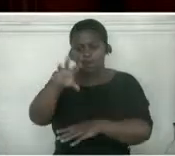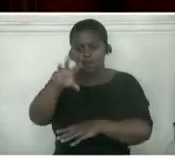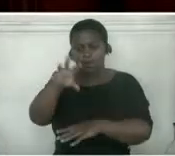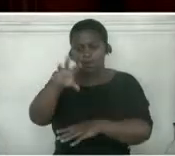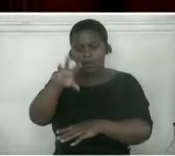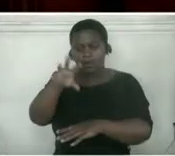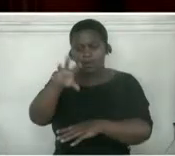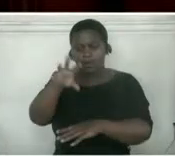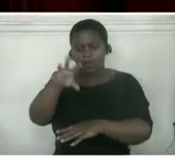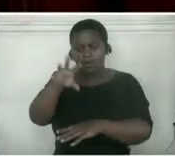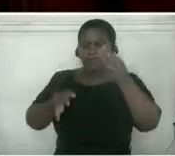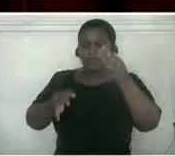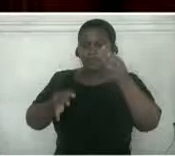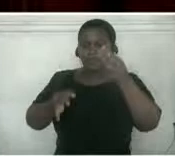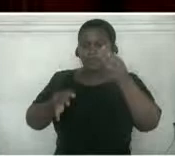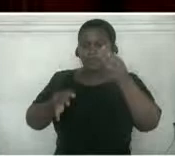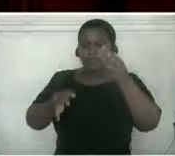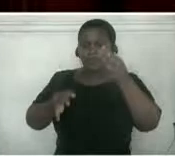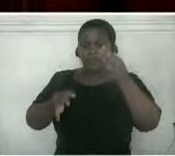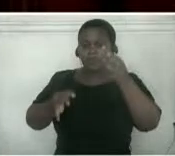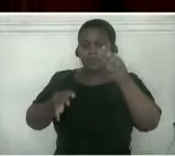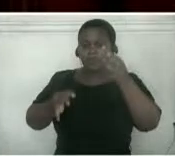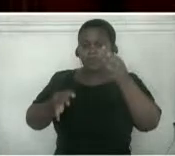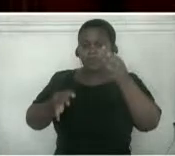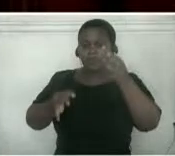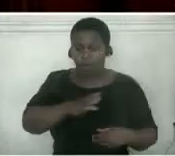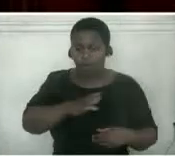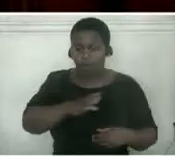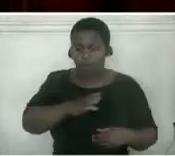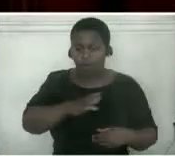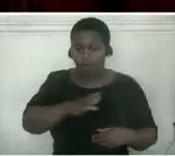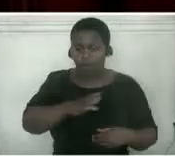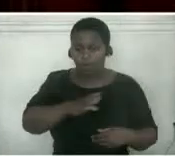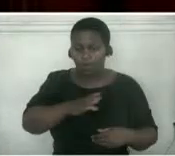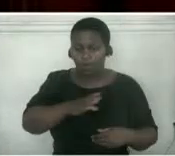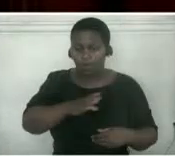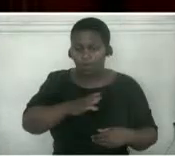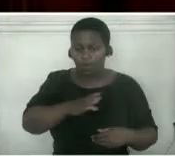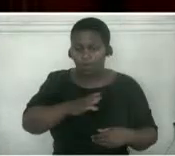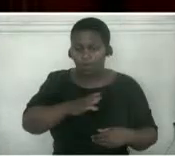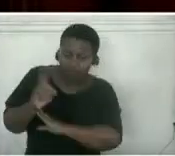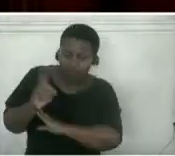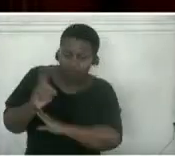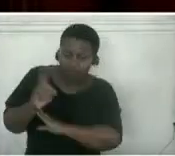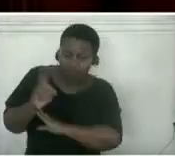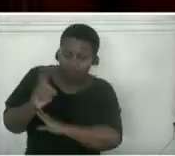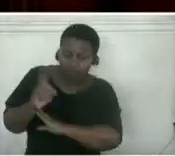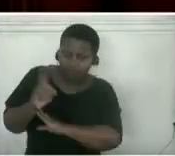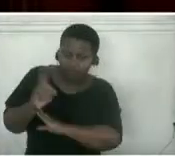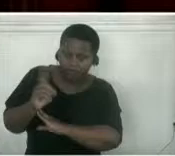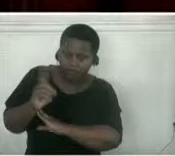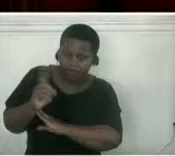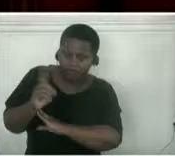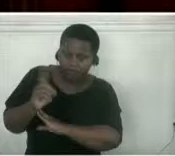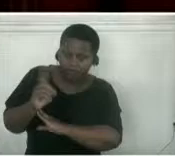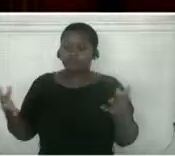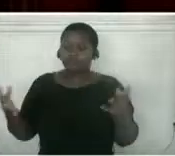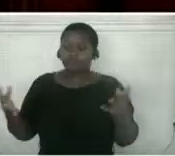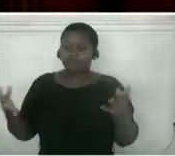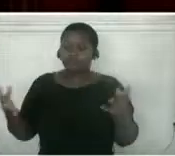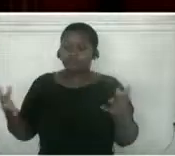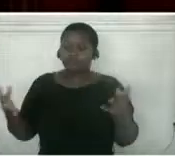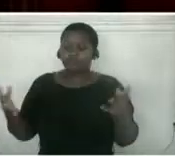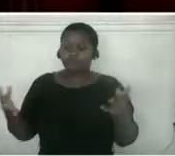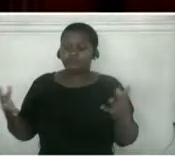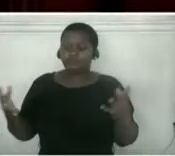Multi-Party Intervention Committee. The plan includes setting up of a multidisciplinary enforcement task